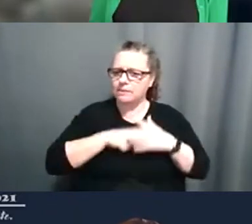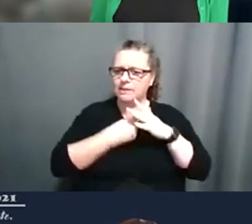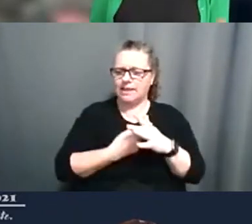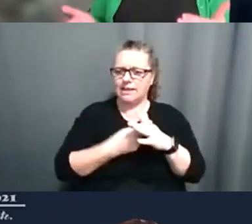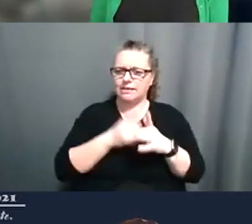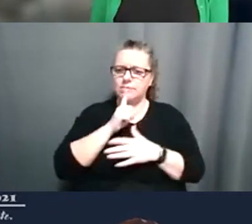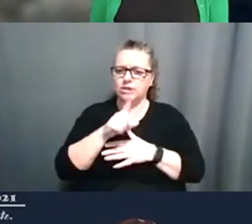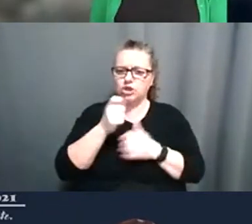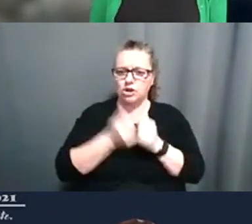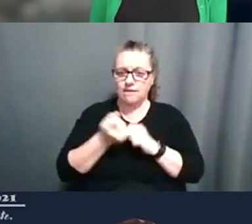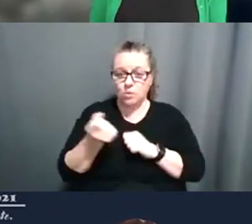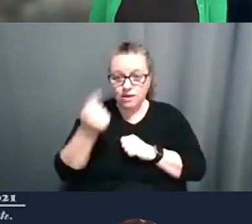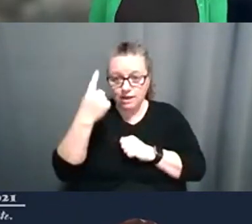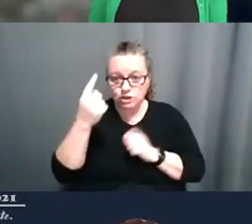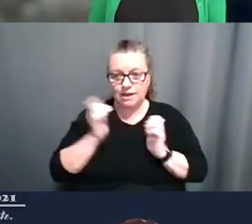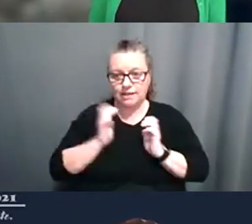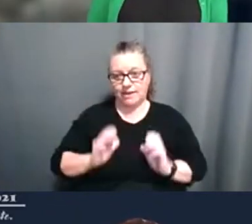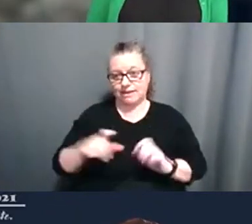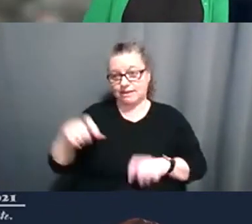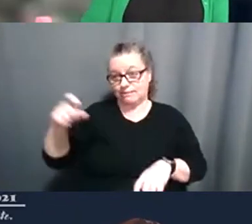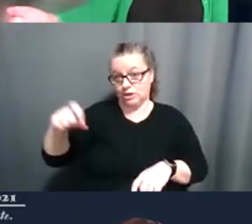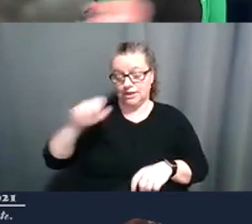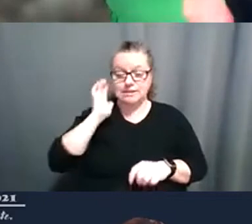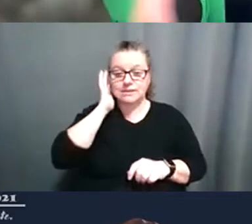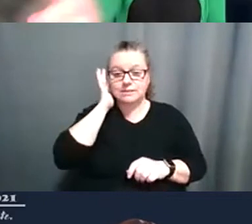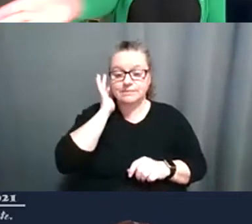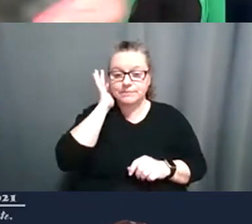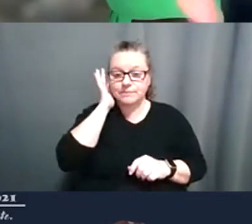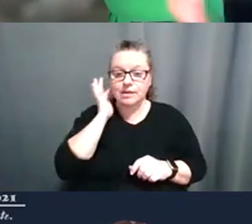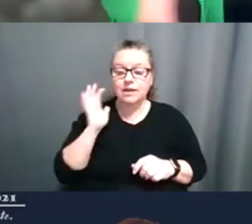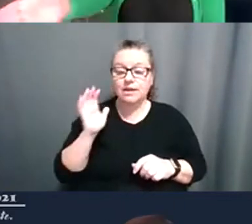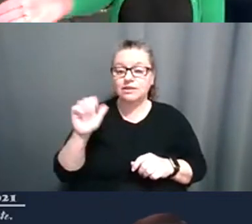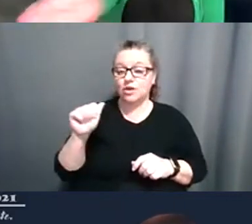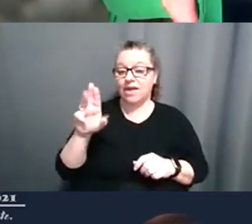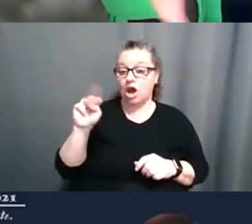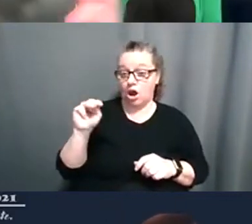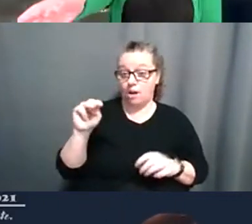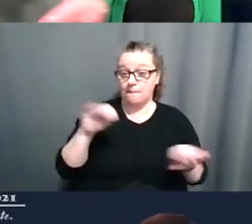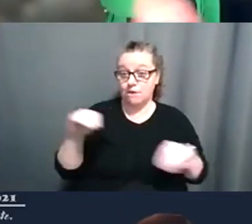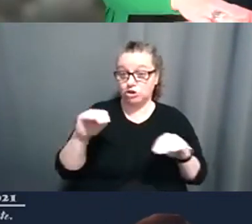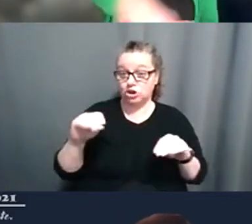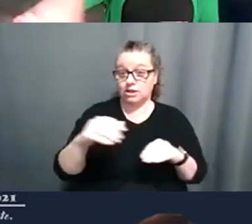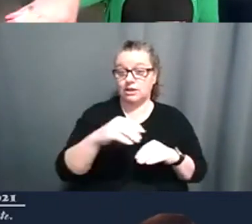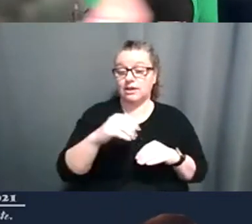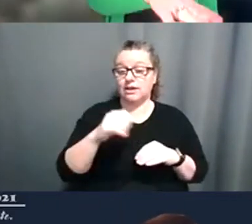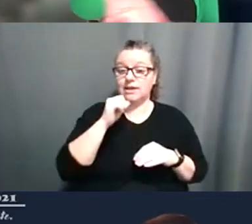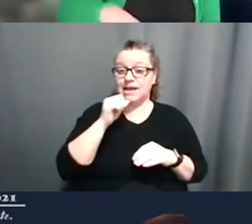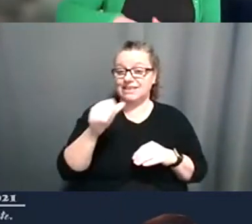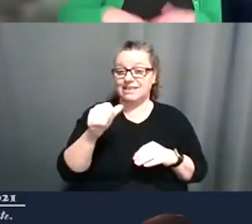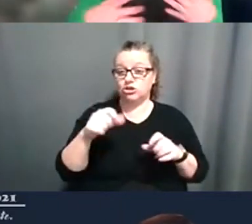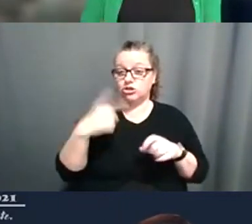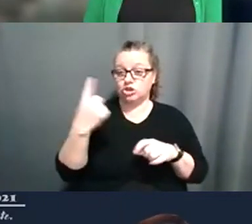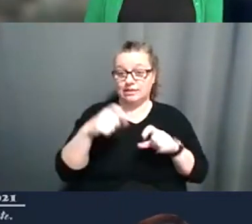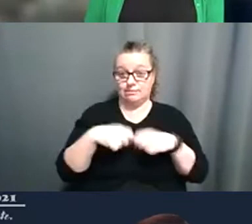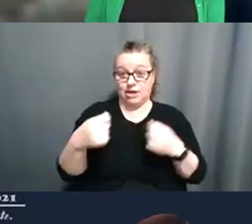everyone understands the customer needs. Because apparently the arm motion, I didn't just break it this way, but they also